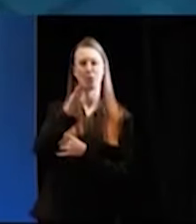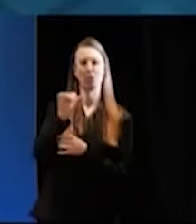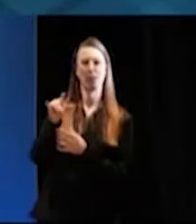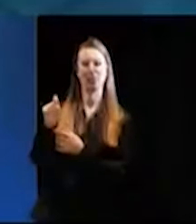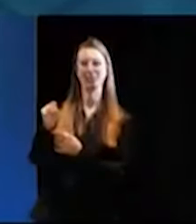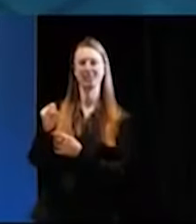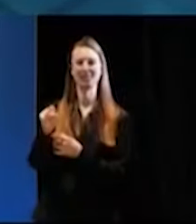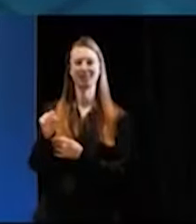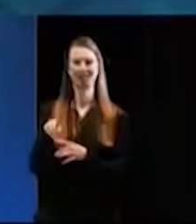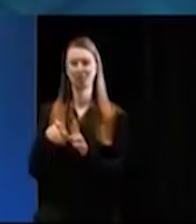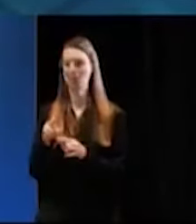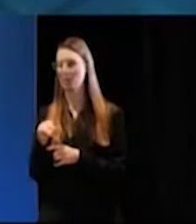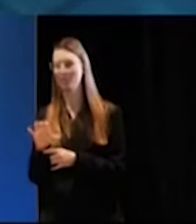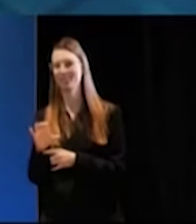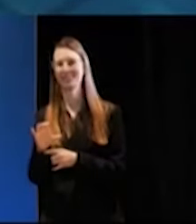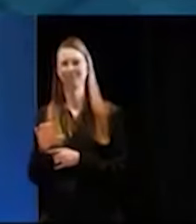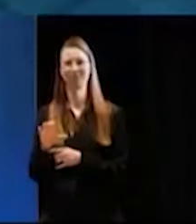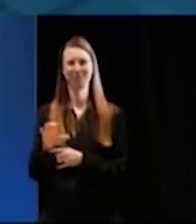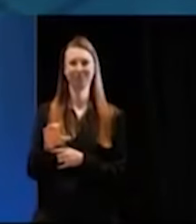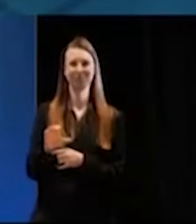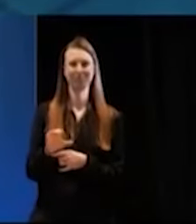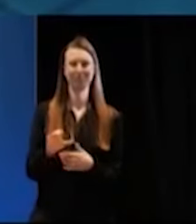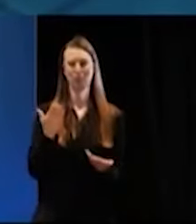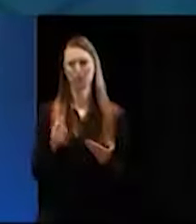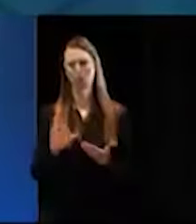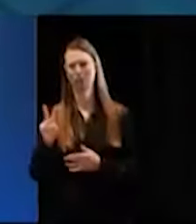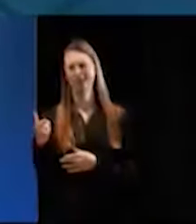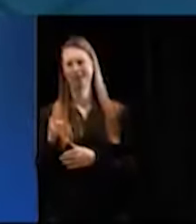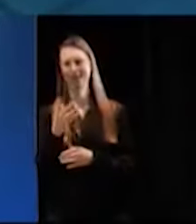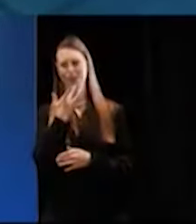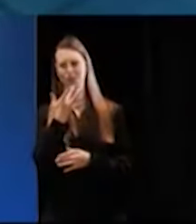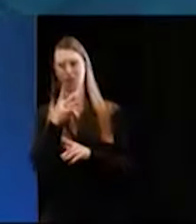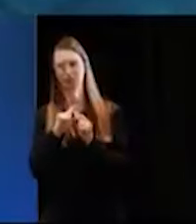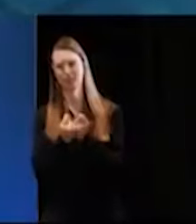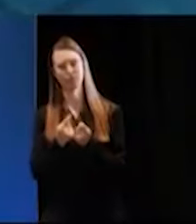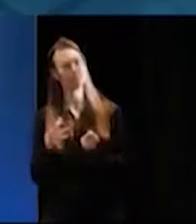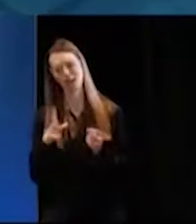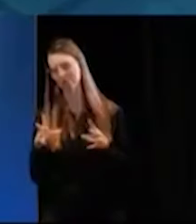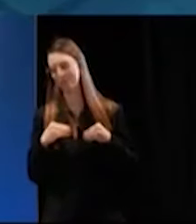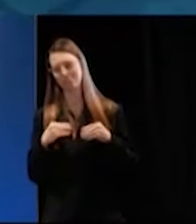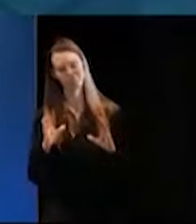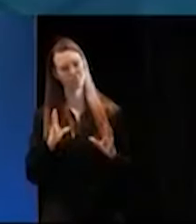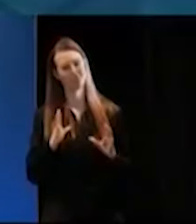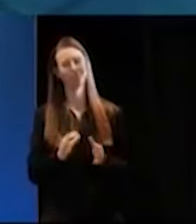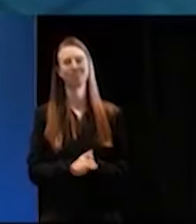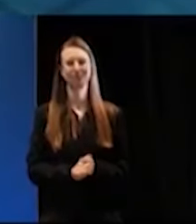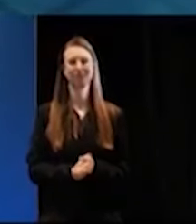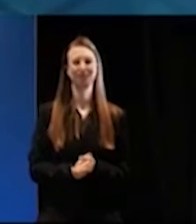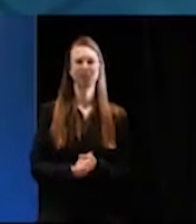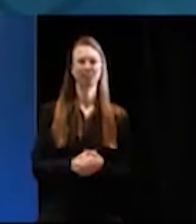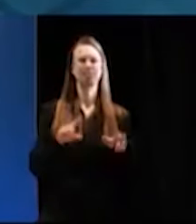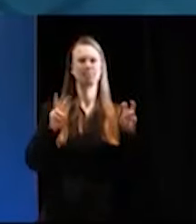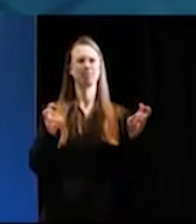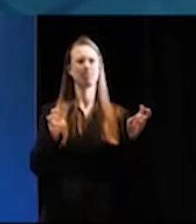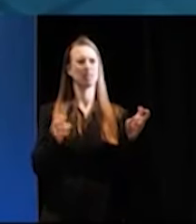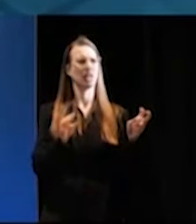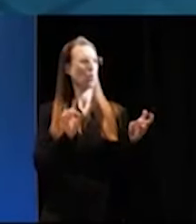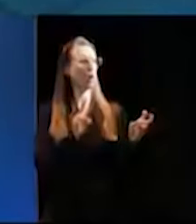New York City, they're at least your second favorite team, right? It's all right. I'm okay with that. Where would you rather be than right here, right